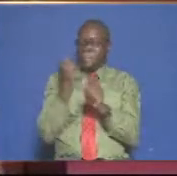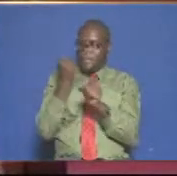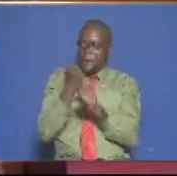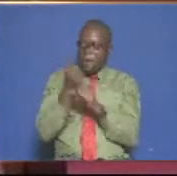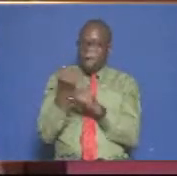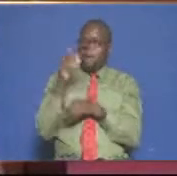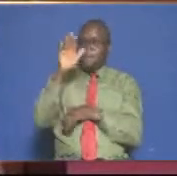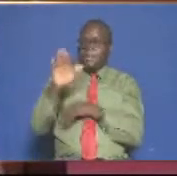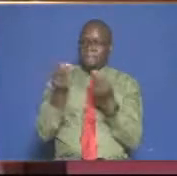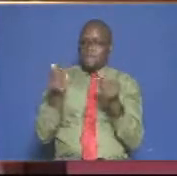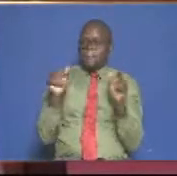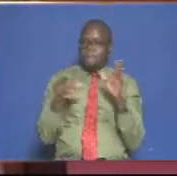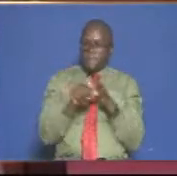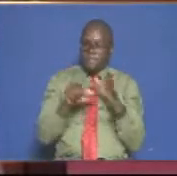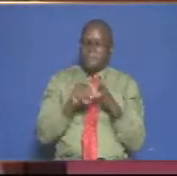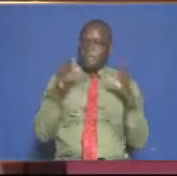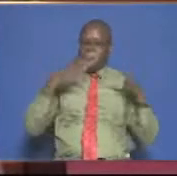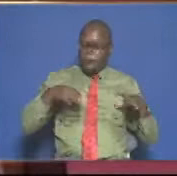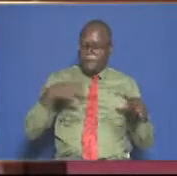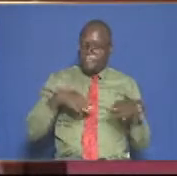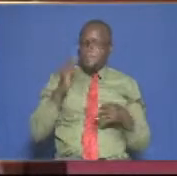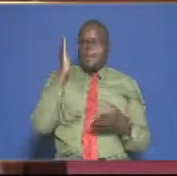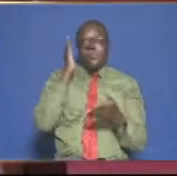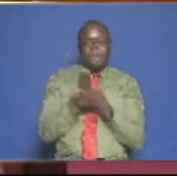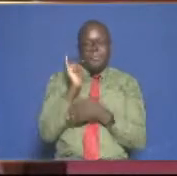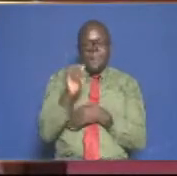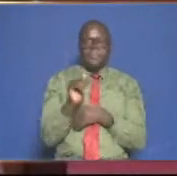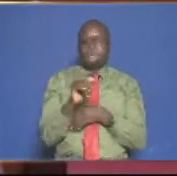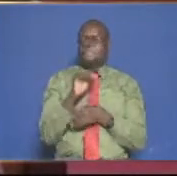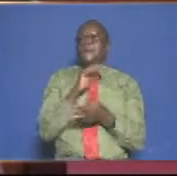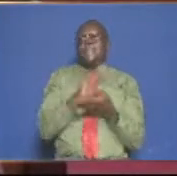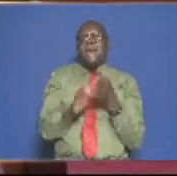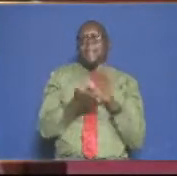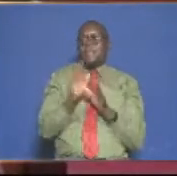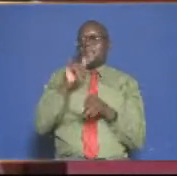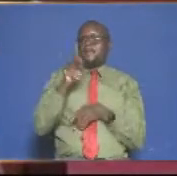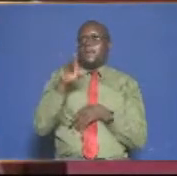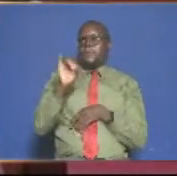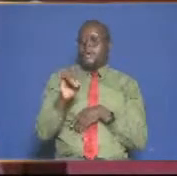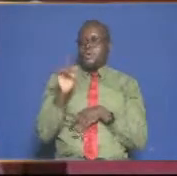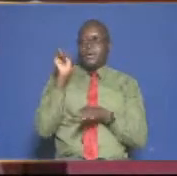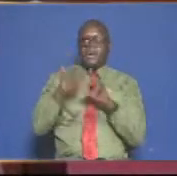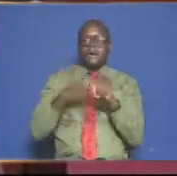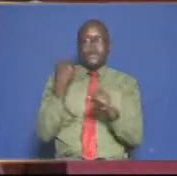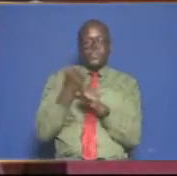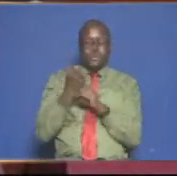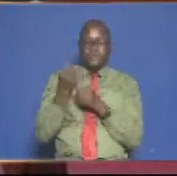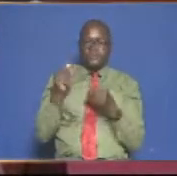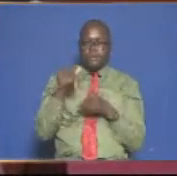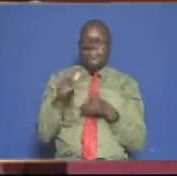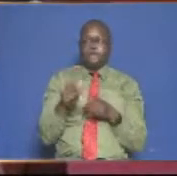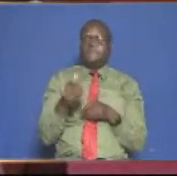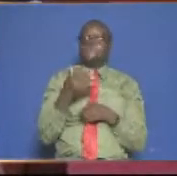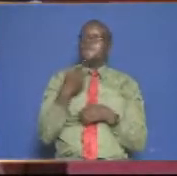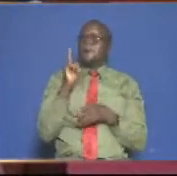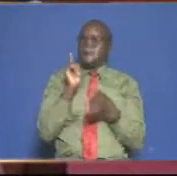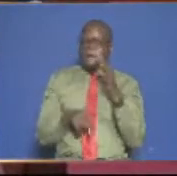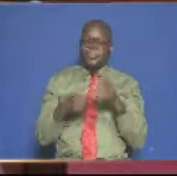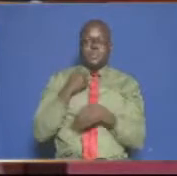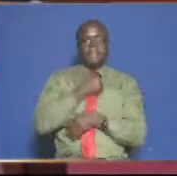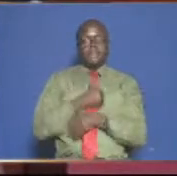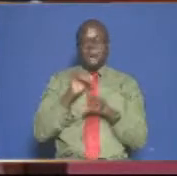people's problems. He believed in that so much. There's nothing that Jakoyo saw that he would not be to this floor of the house. Mr. Speaker, I want to say sorry to the